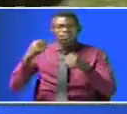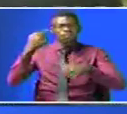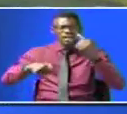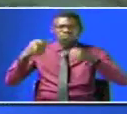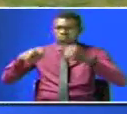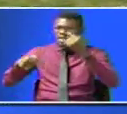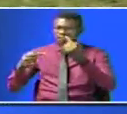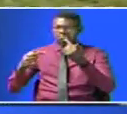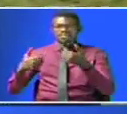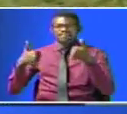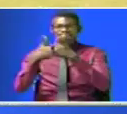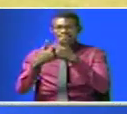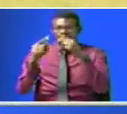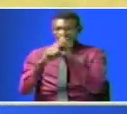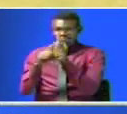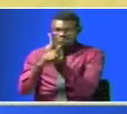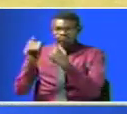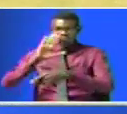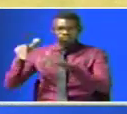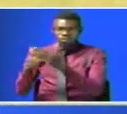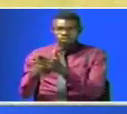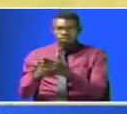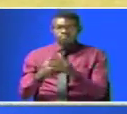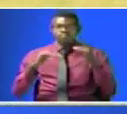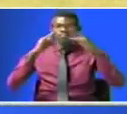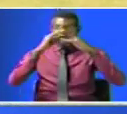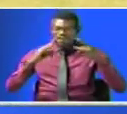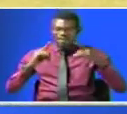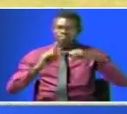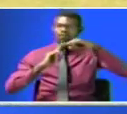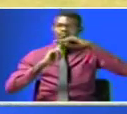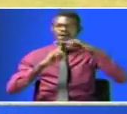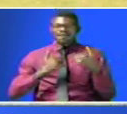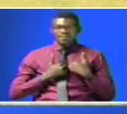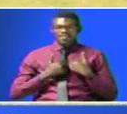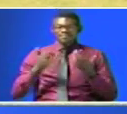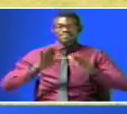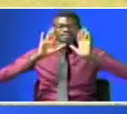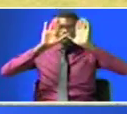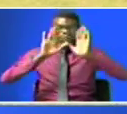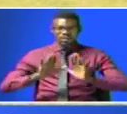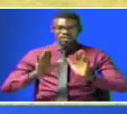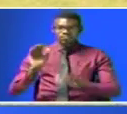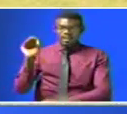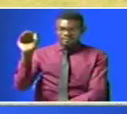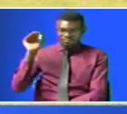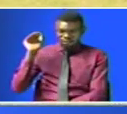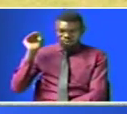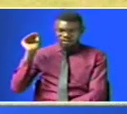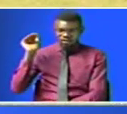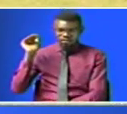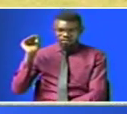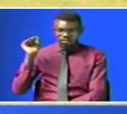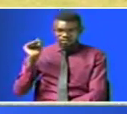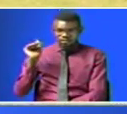all their matches. Right now in camp there's a lot of positivity and that's what counts most. Zimbabwe, we just